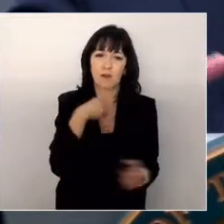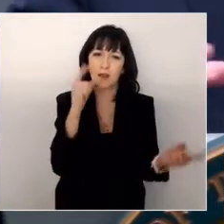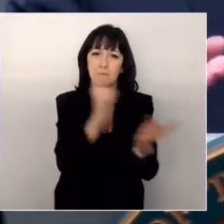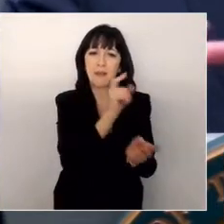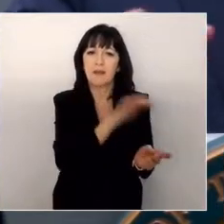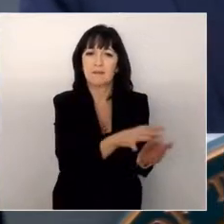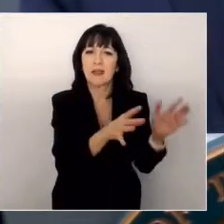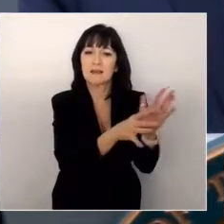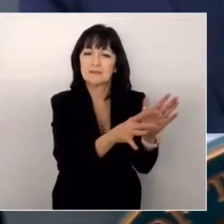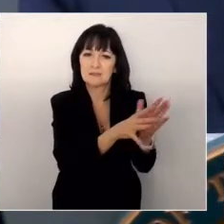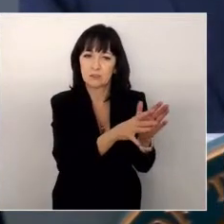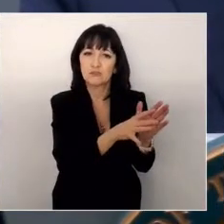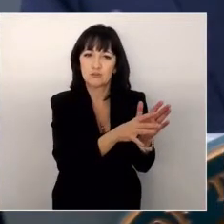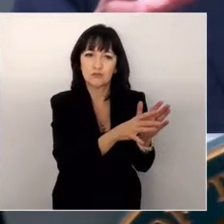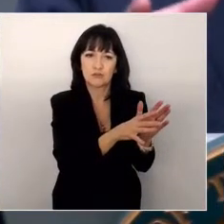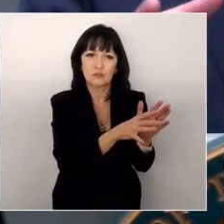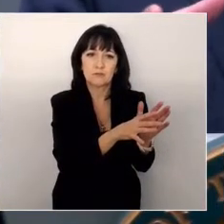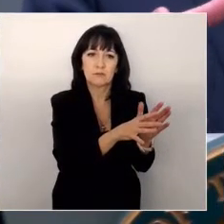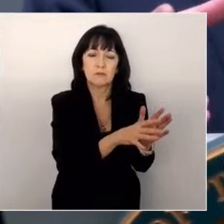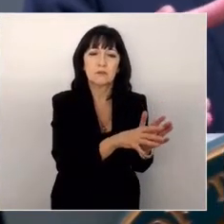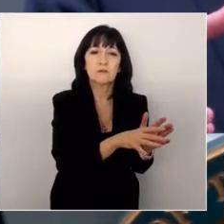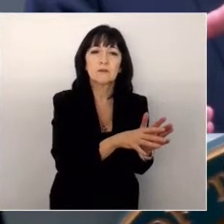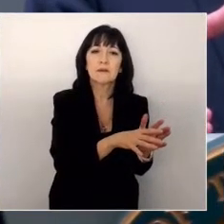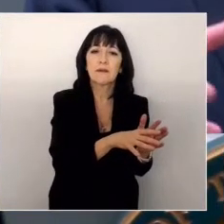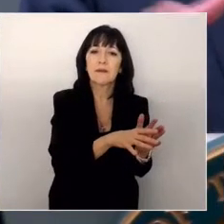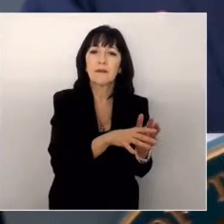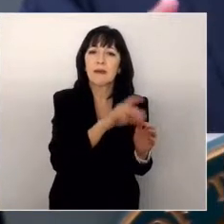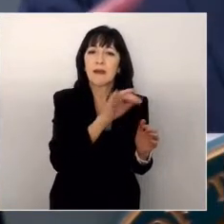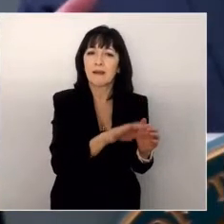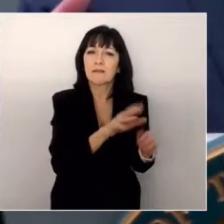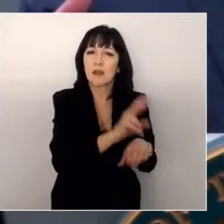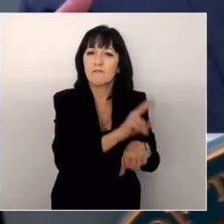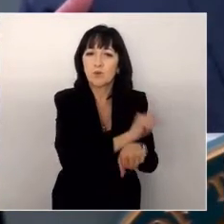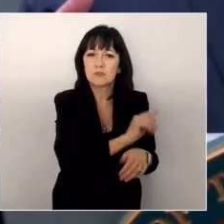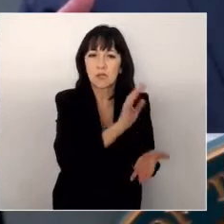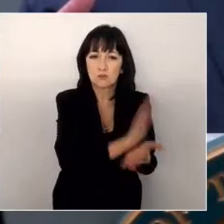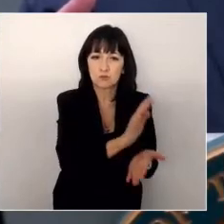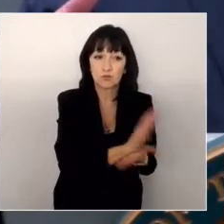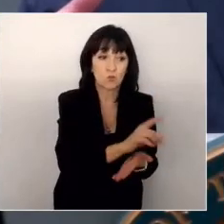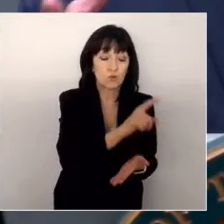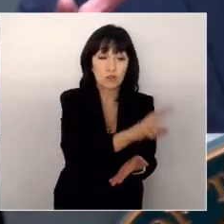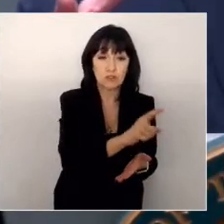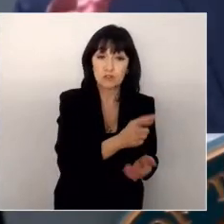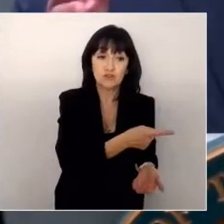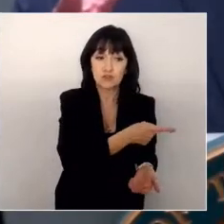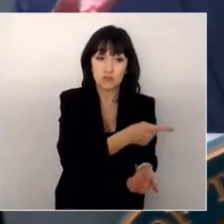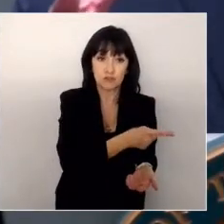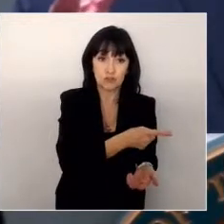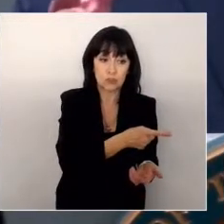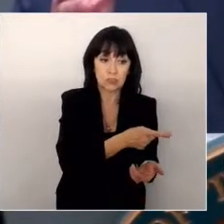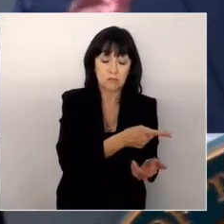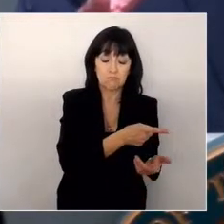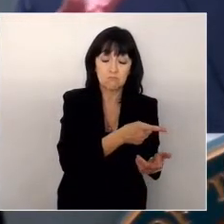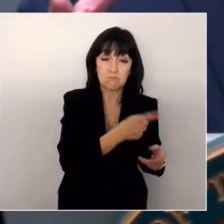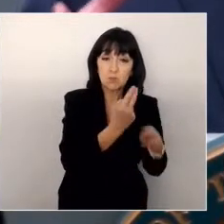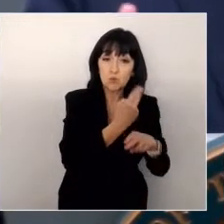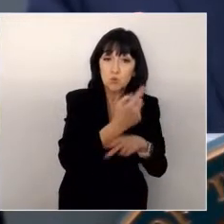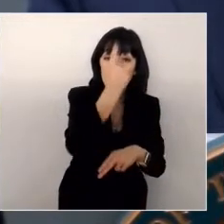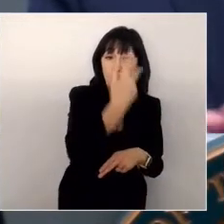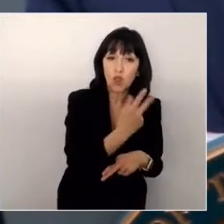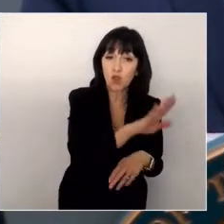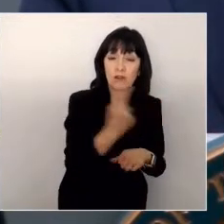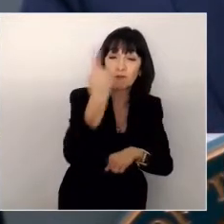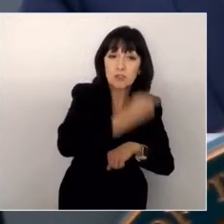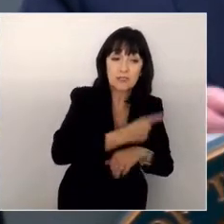She spends a third of her day in an early childhood center learning on the job. Imani's focus on work-based